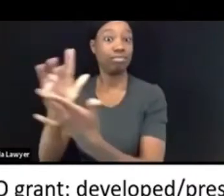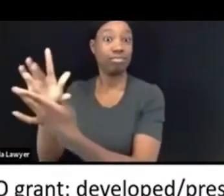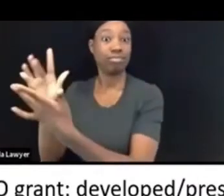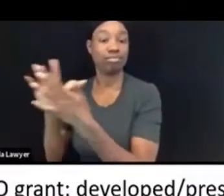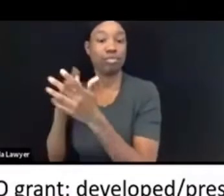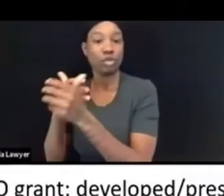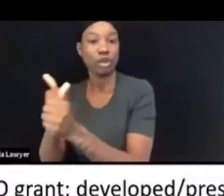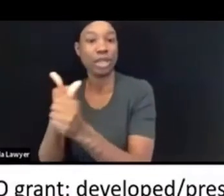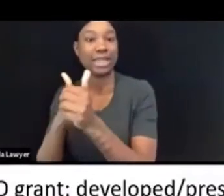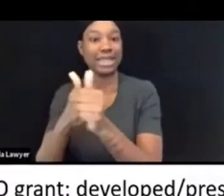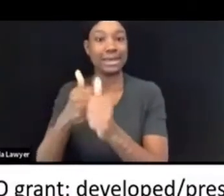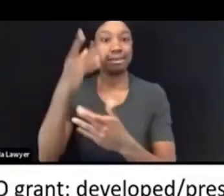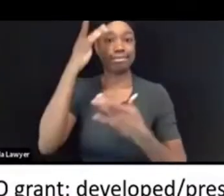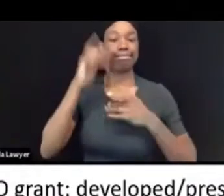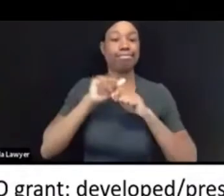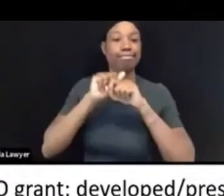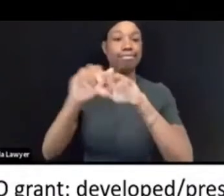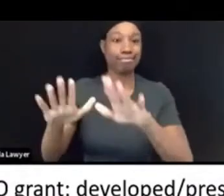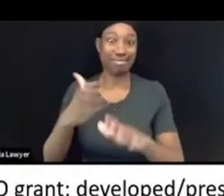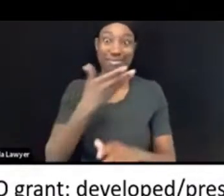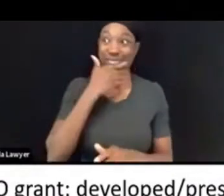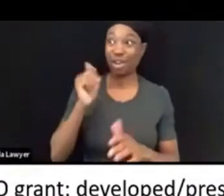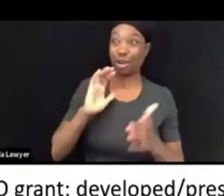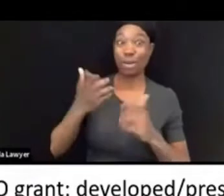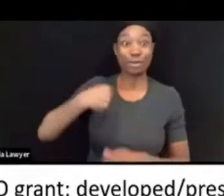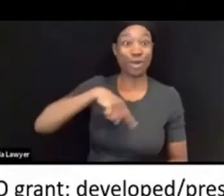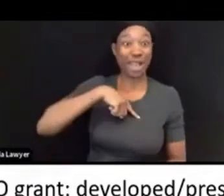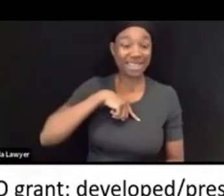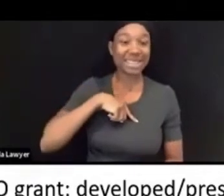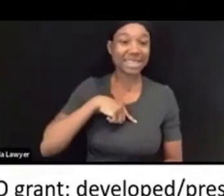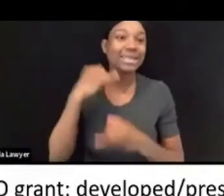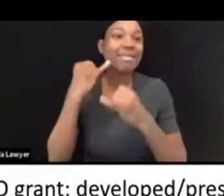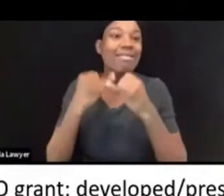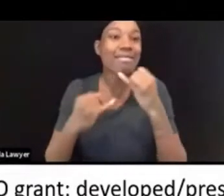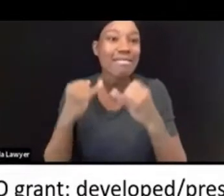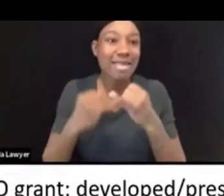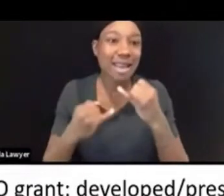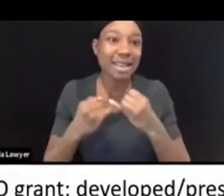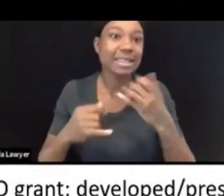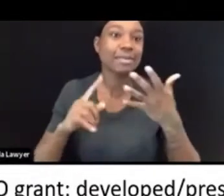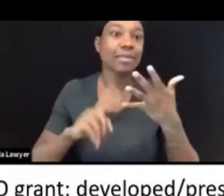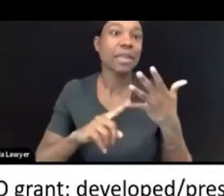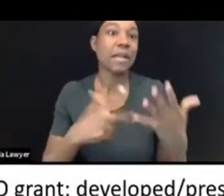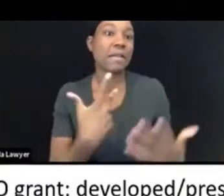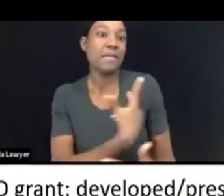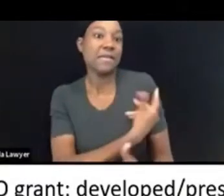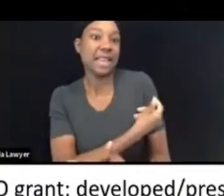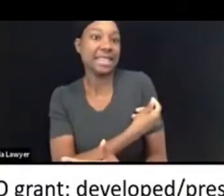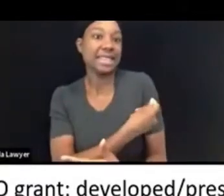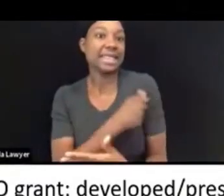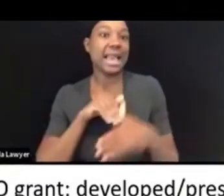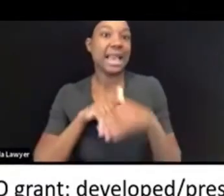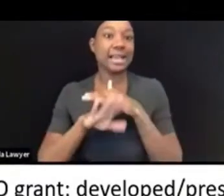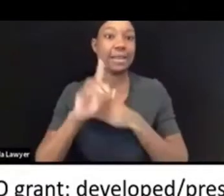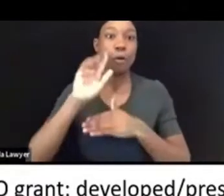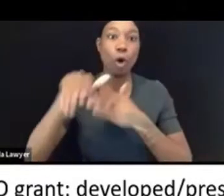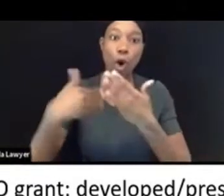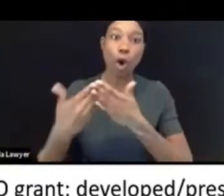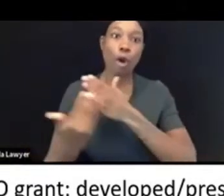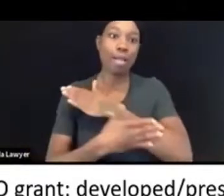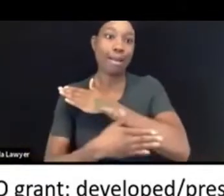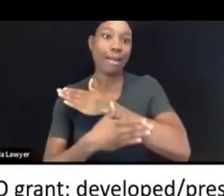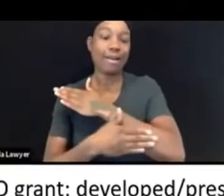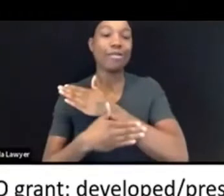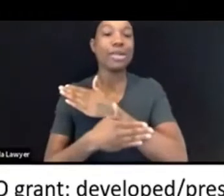Lastly, the bullet on vaccine access for all county residents. This is an ongoing process and includes